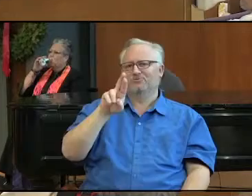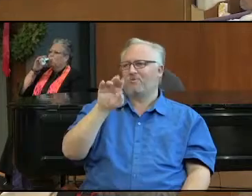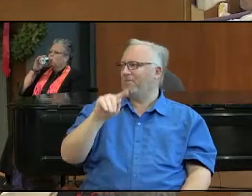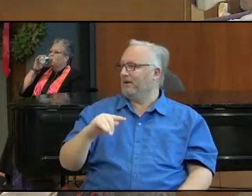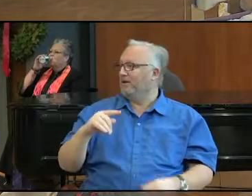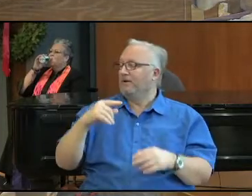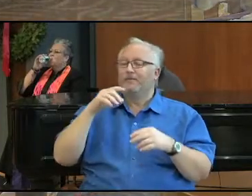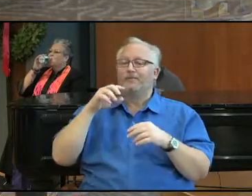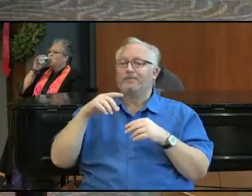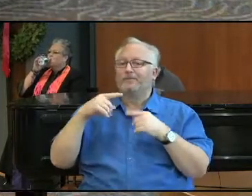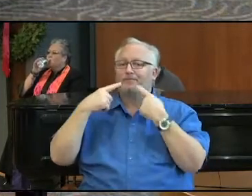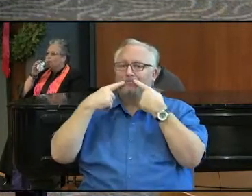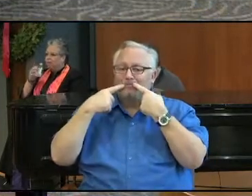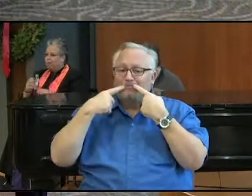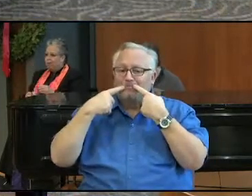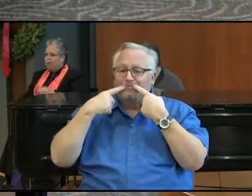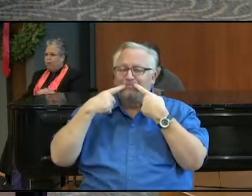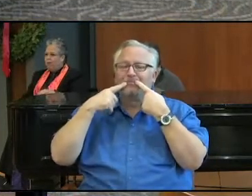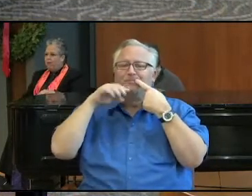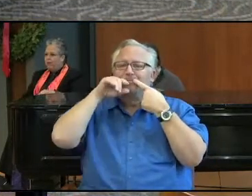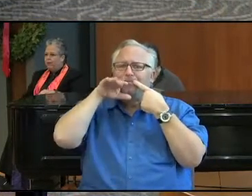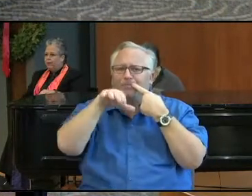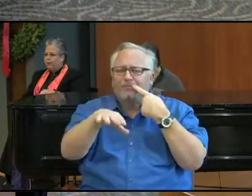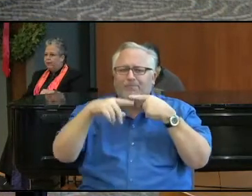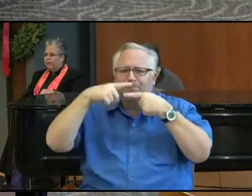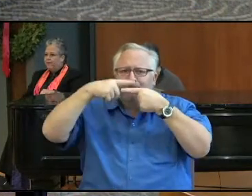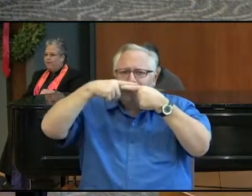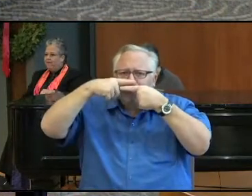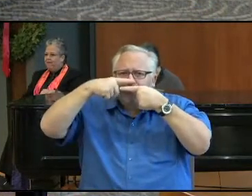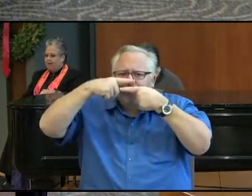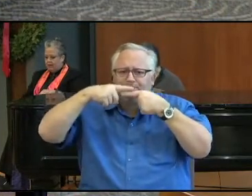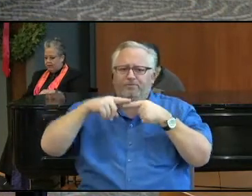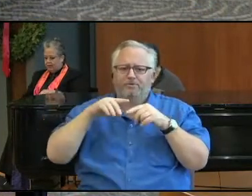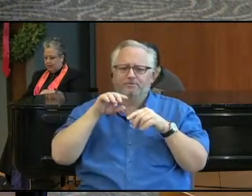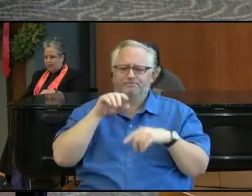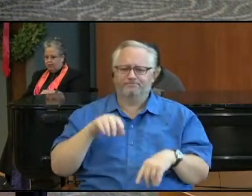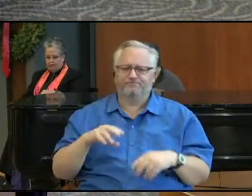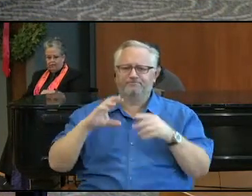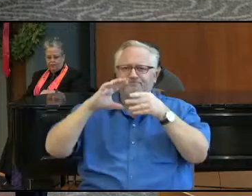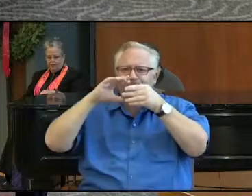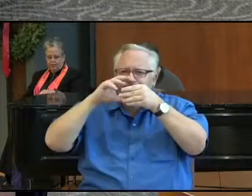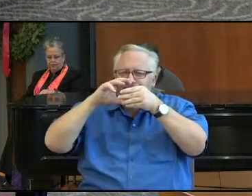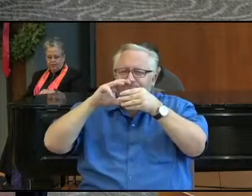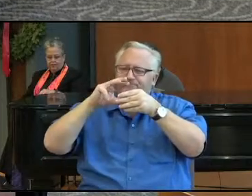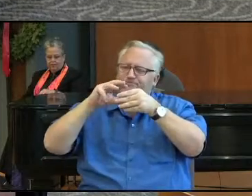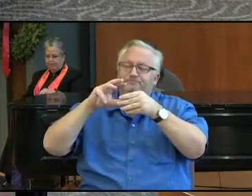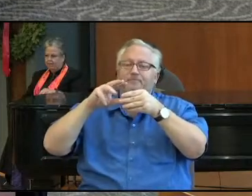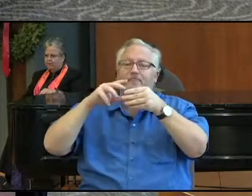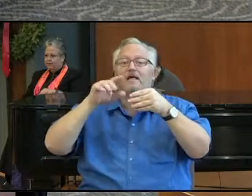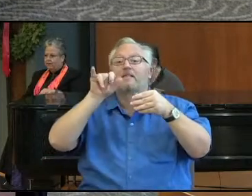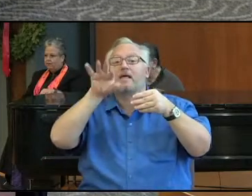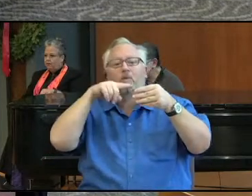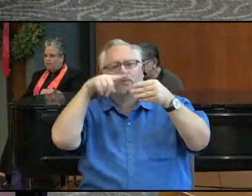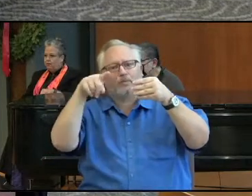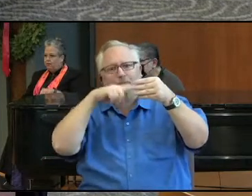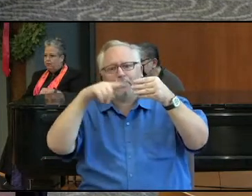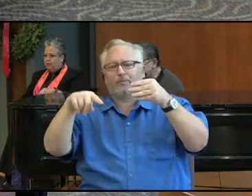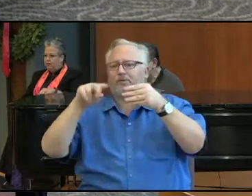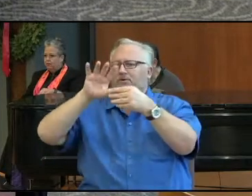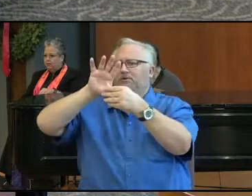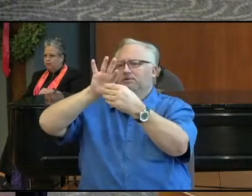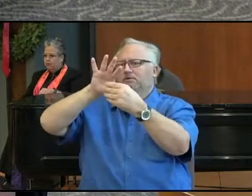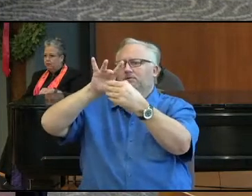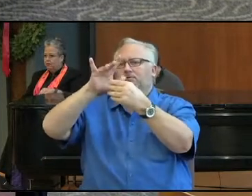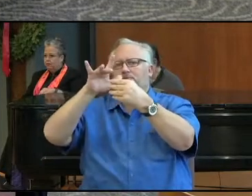your lips together and you kind of blow air really quickly into the trumpet, and the air passes through all the pipes. And then by pushing down